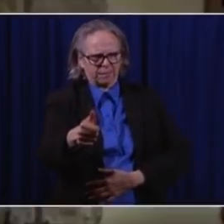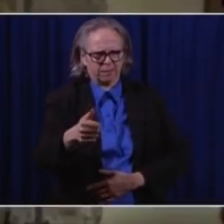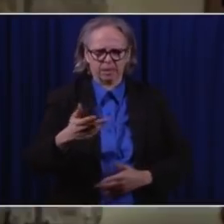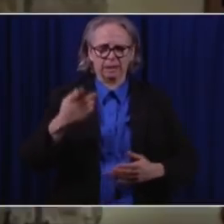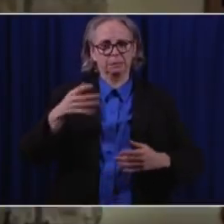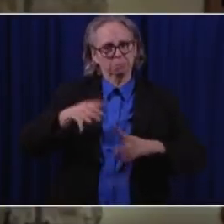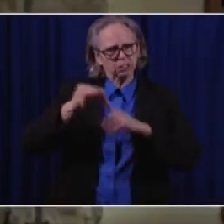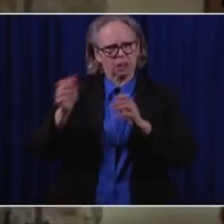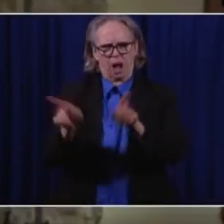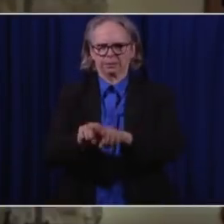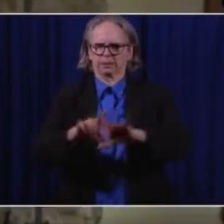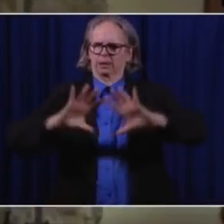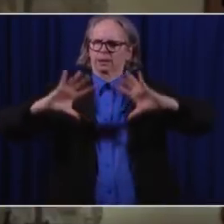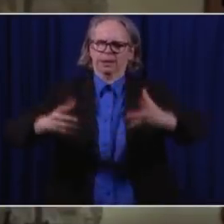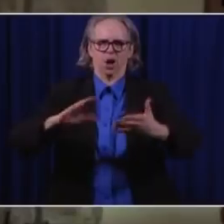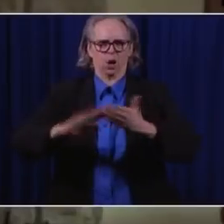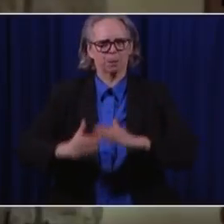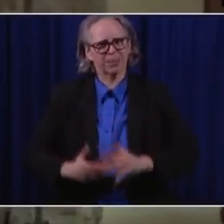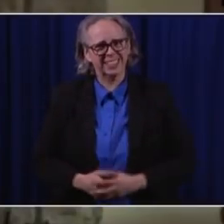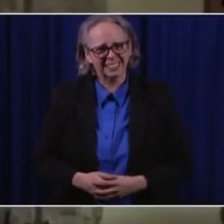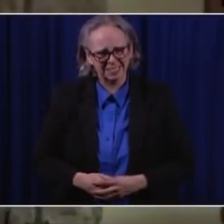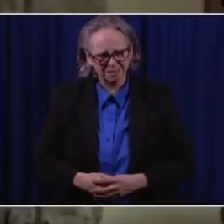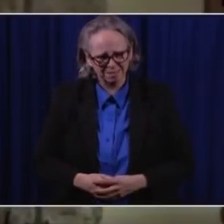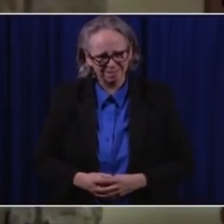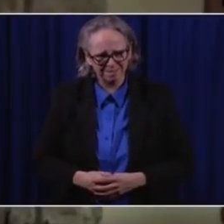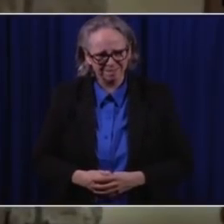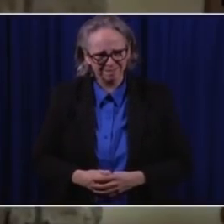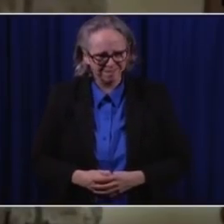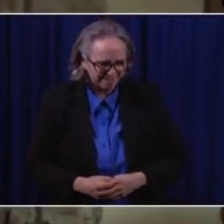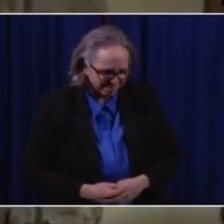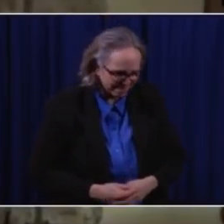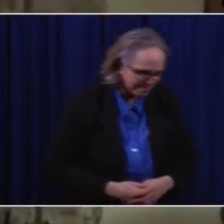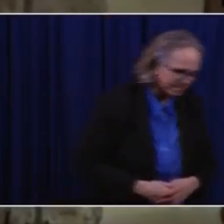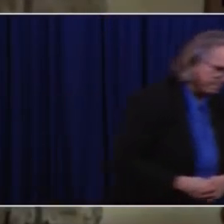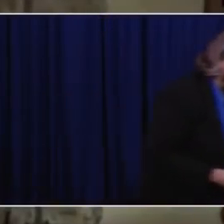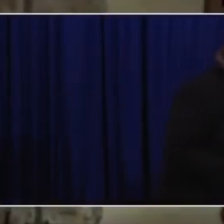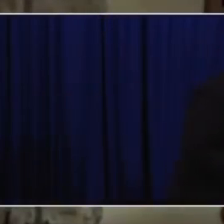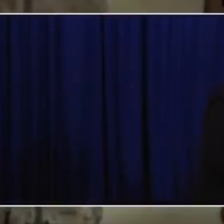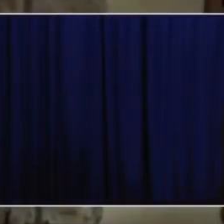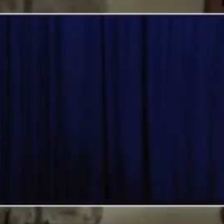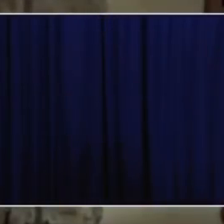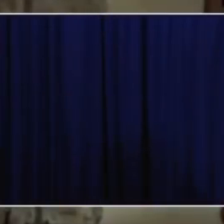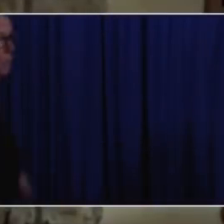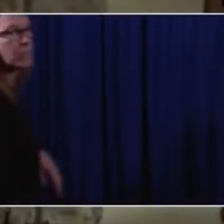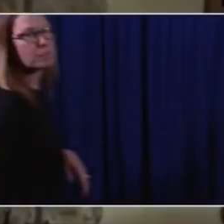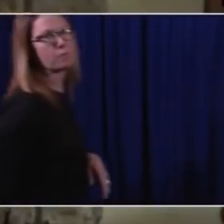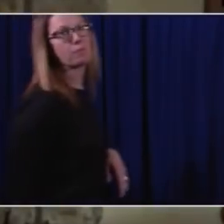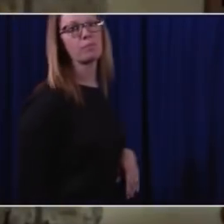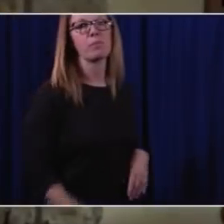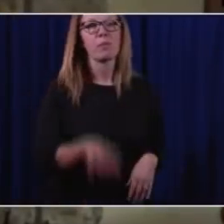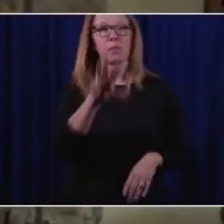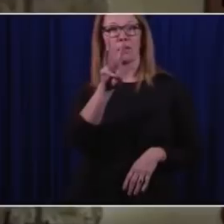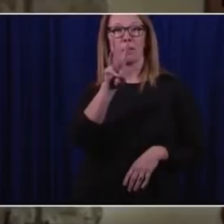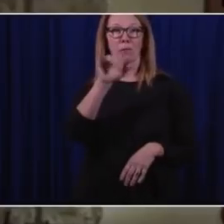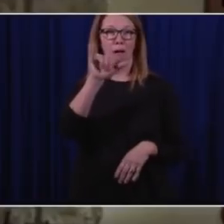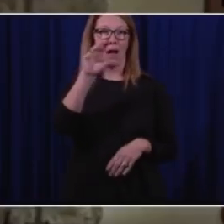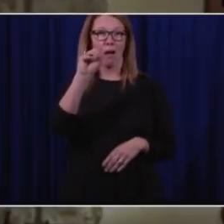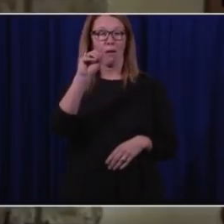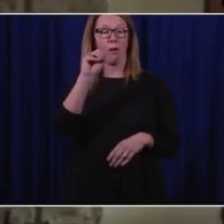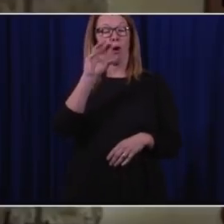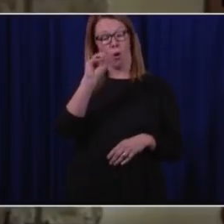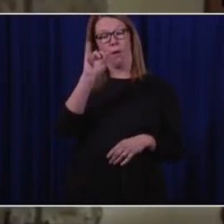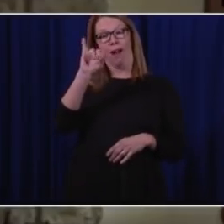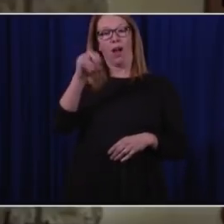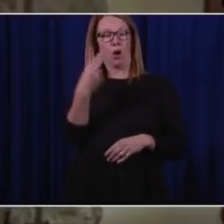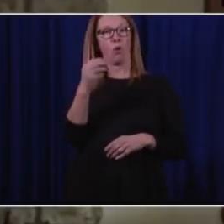Thank you. Okay, thank you. Next question. Next question is from Dan DeRose at WOIO in Cleveland. Good